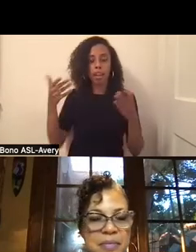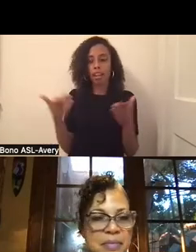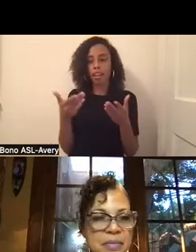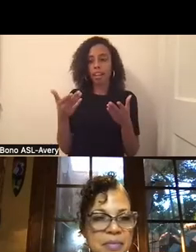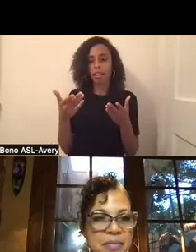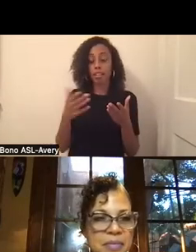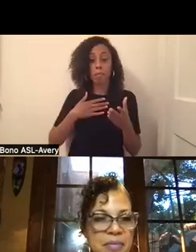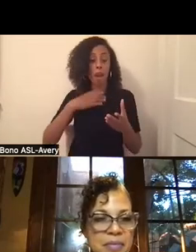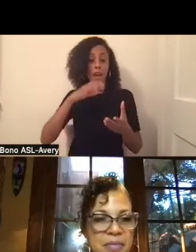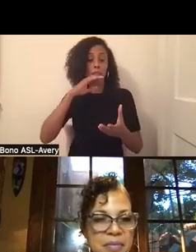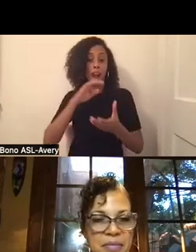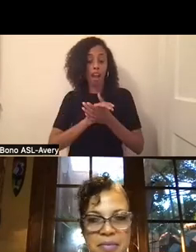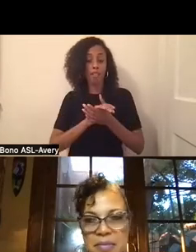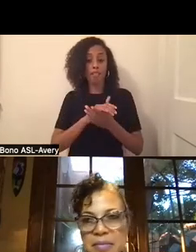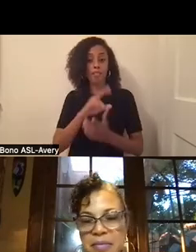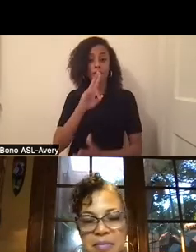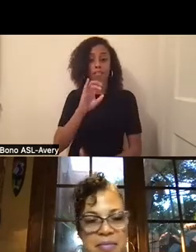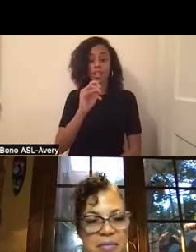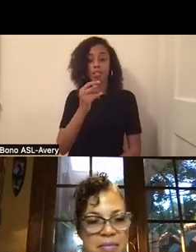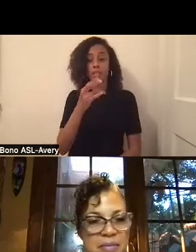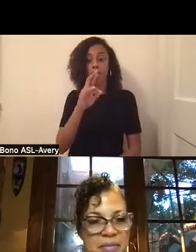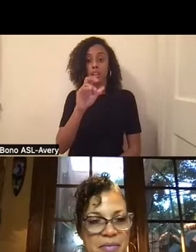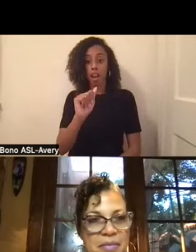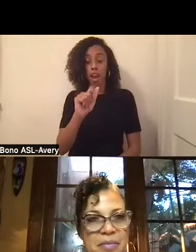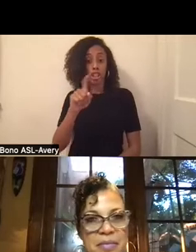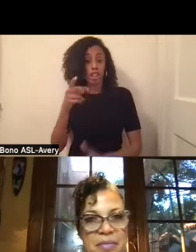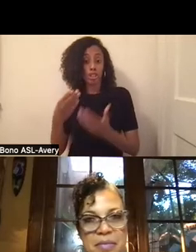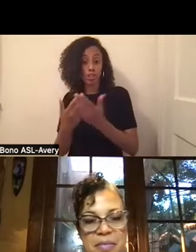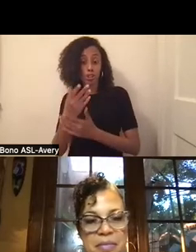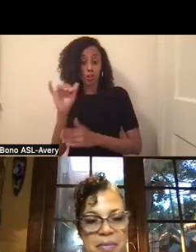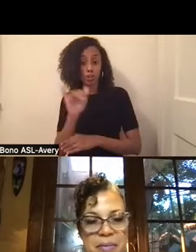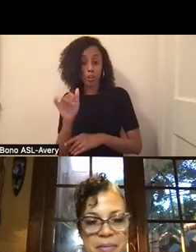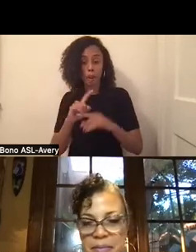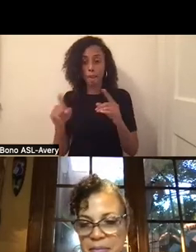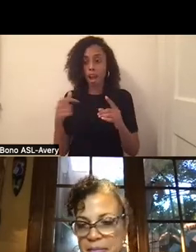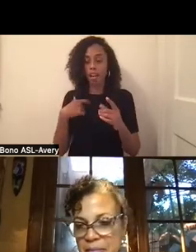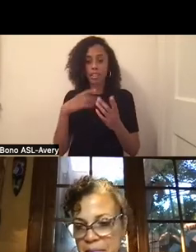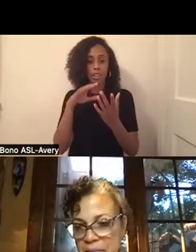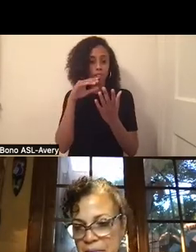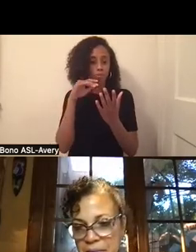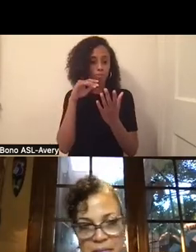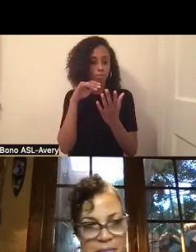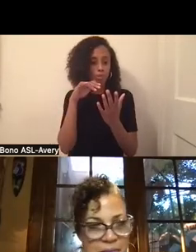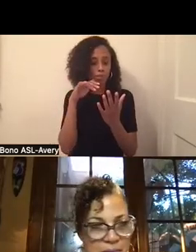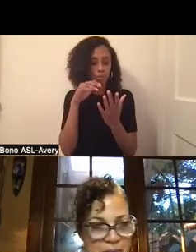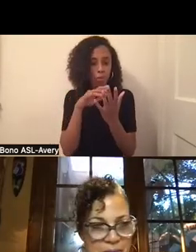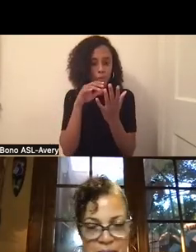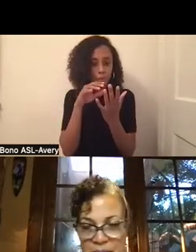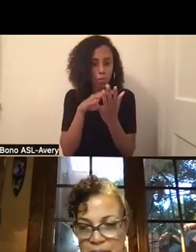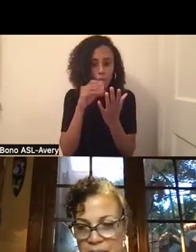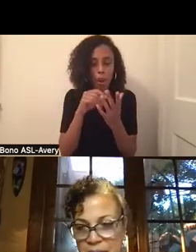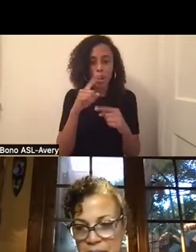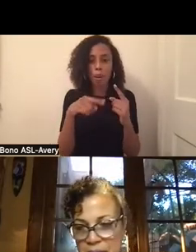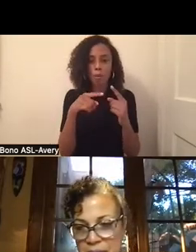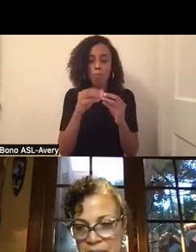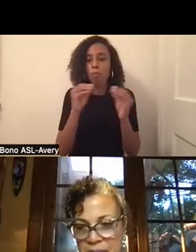wife, Victoria, who is also new, but also just learning more about bell hooks and centering love in all my